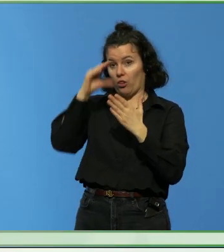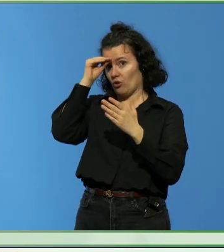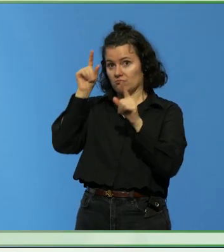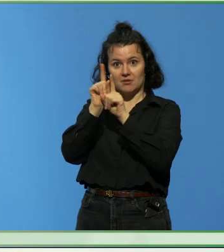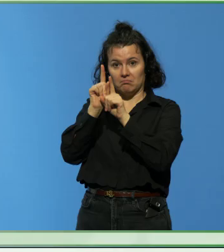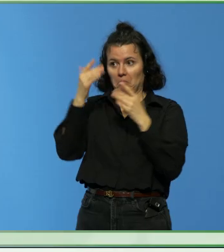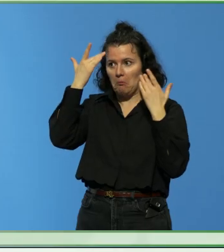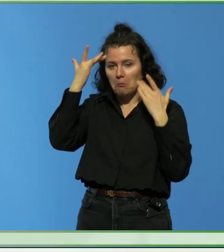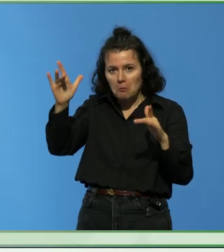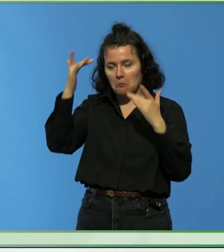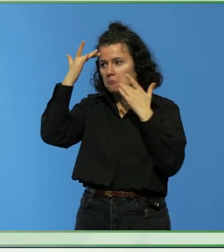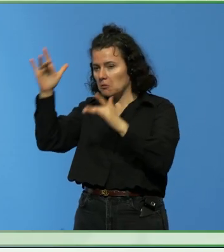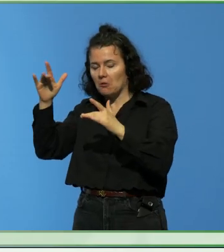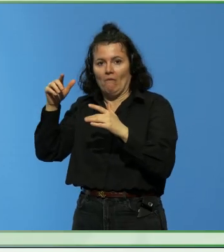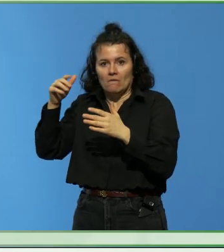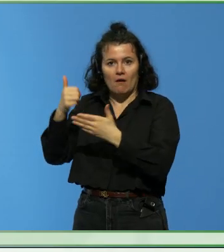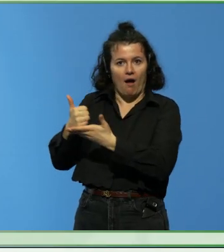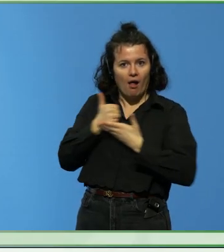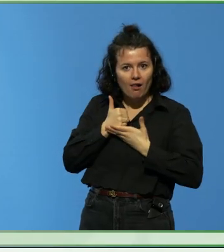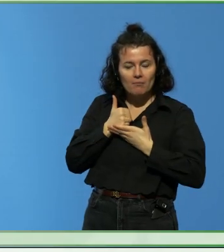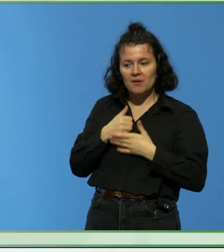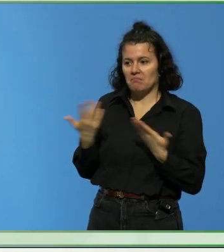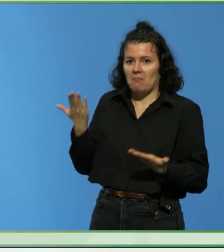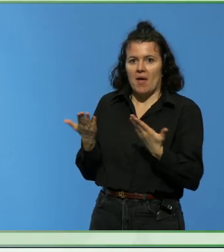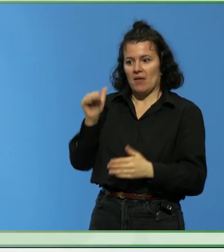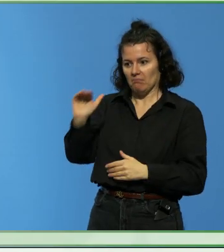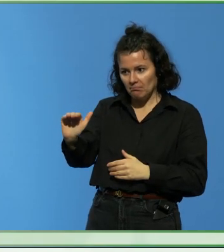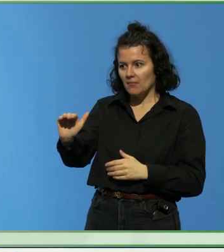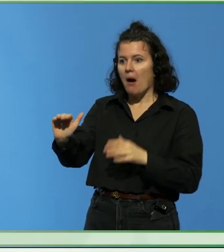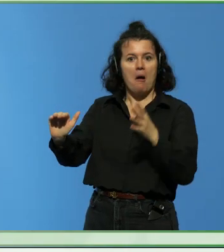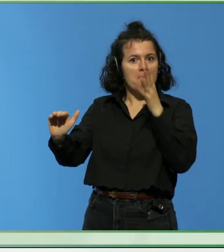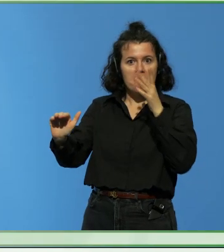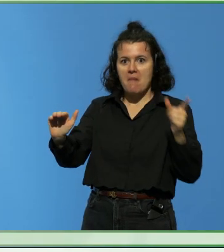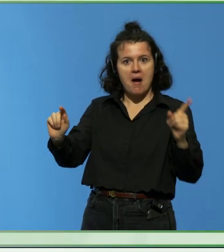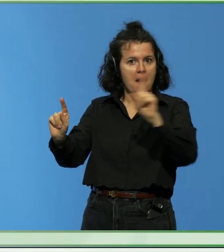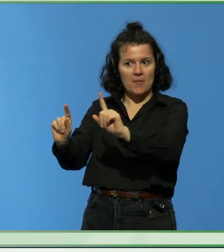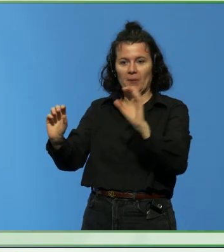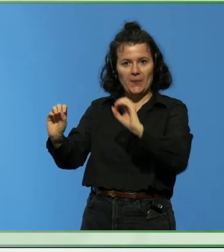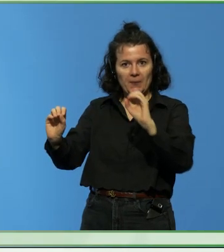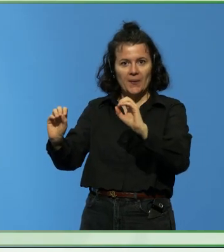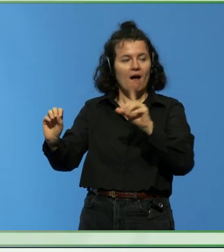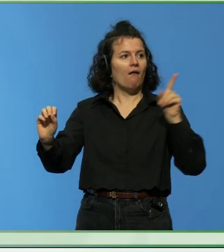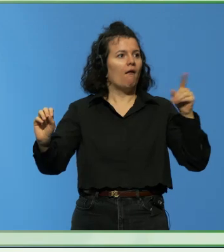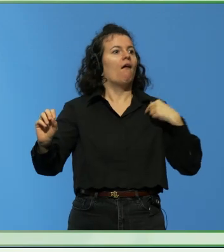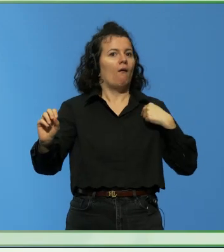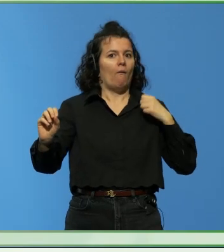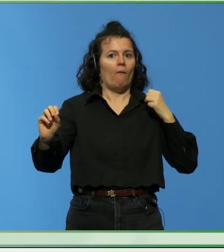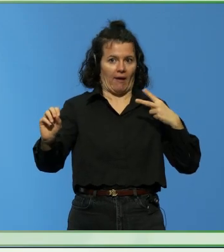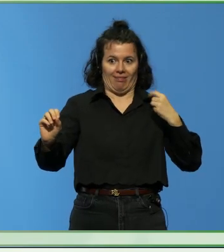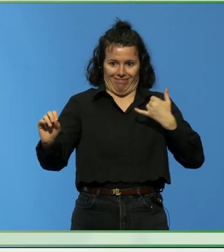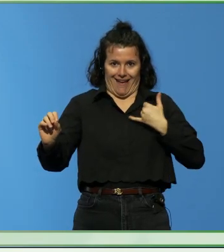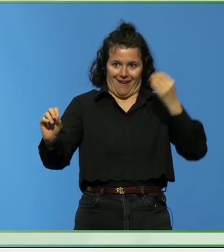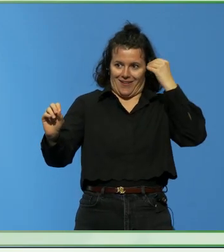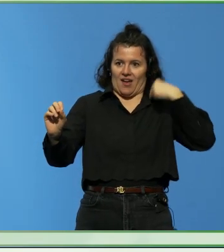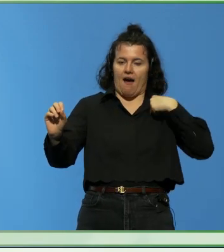me. If sometimes her mother's not there, I can." So what next? So it's been scaled up. The